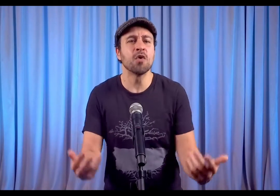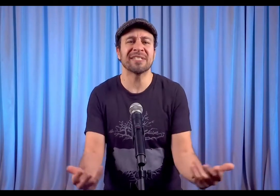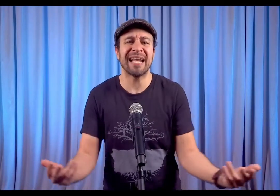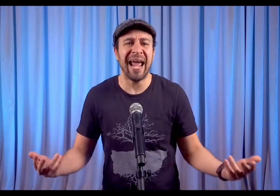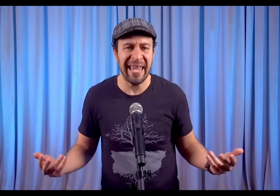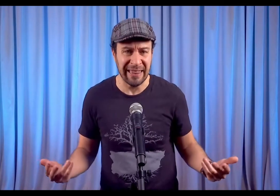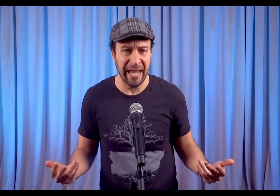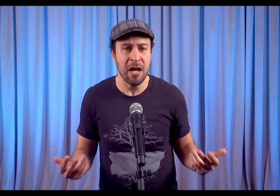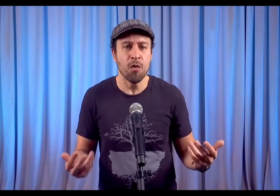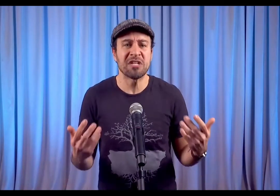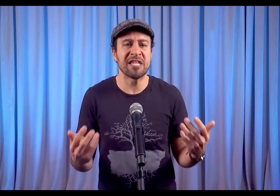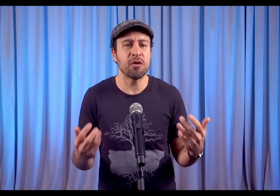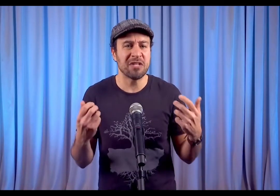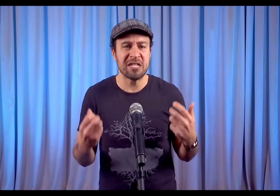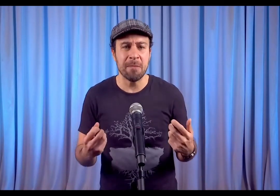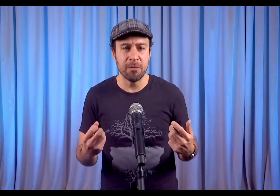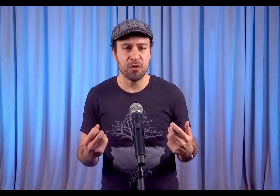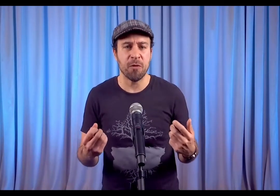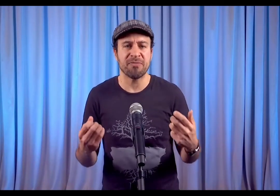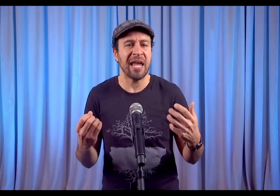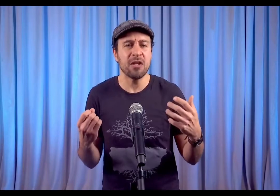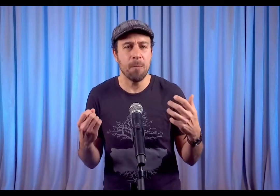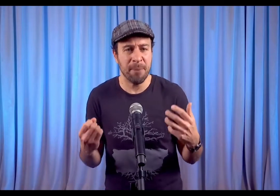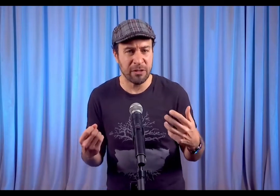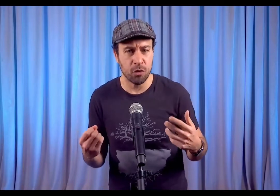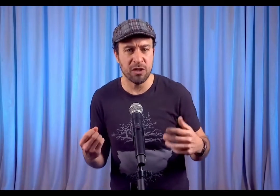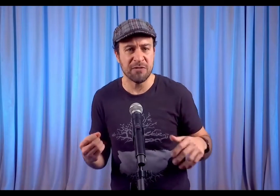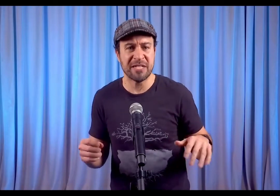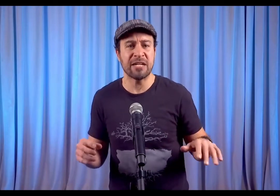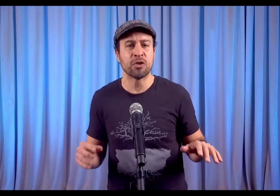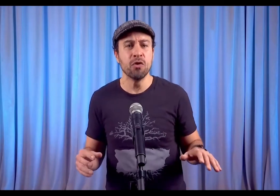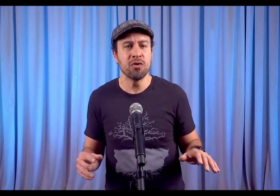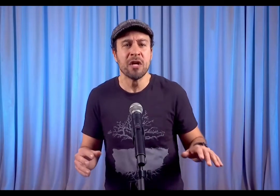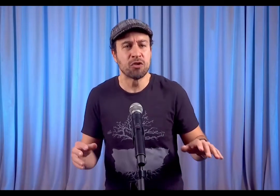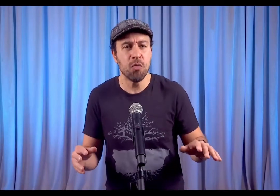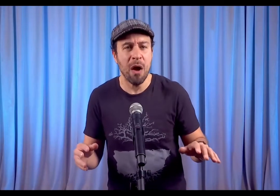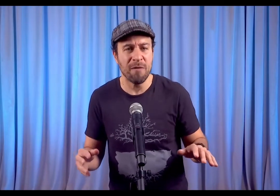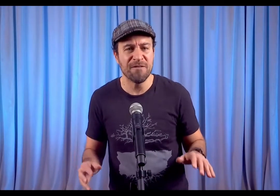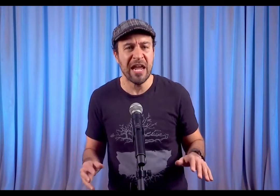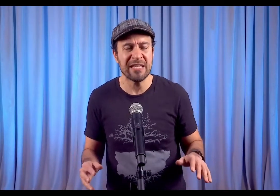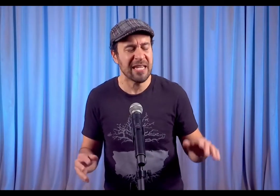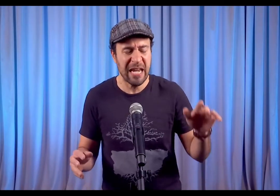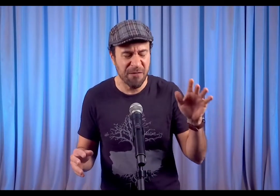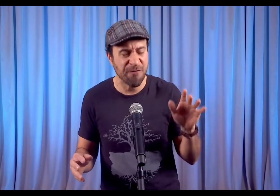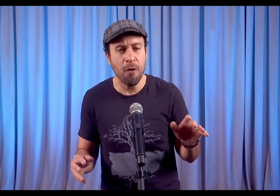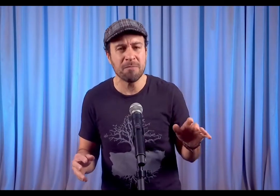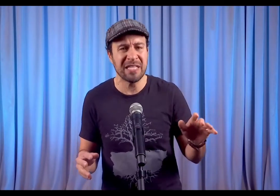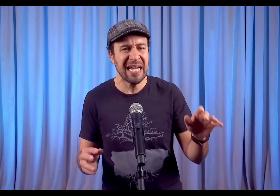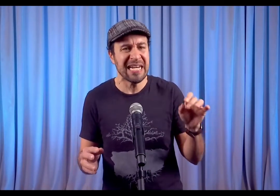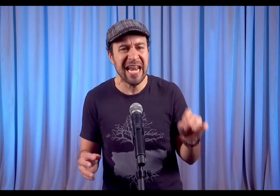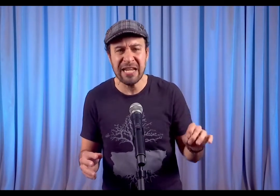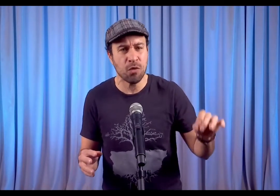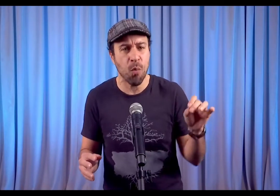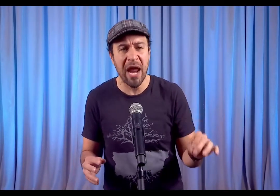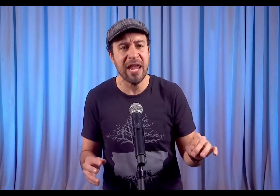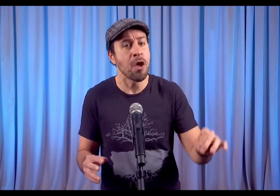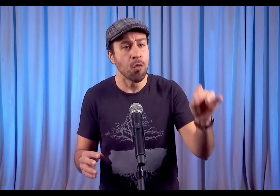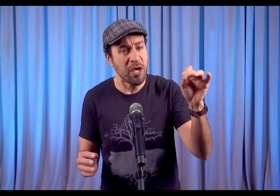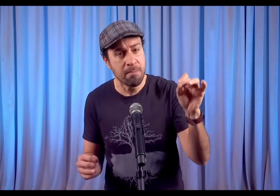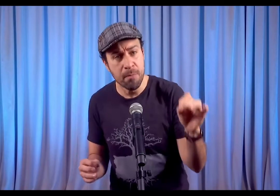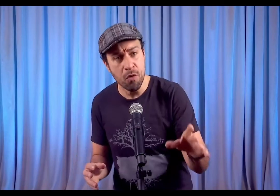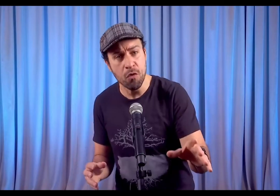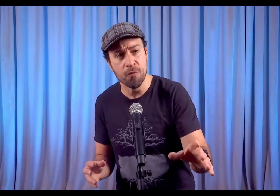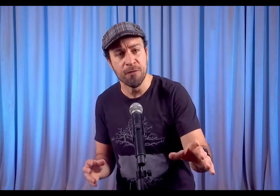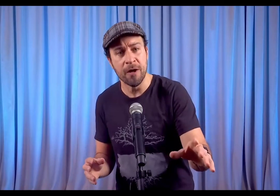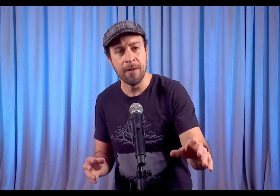grande, nuestra gente, with sacred symbols from Taíno petroglyphs tattooed to our veins, informs the innate way